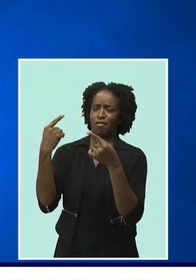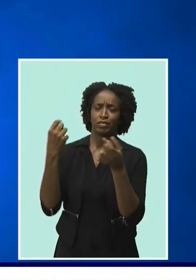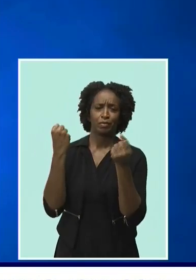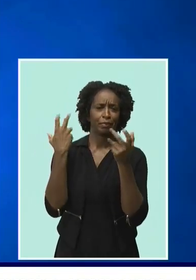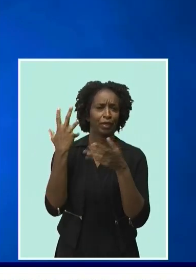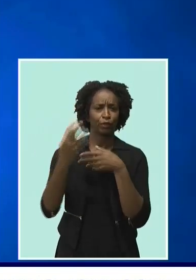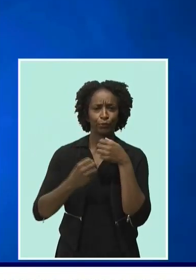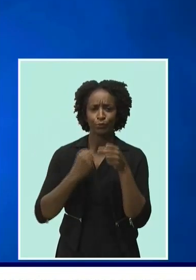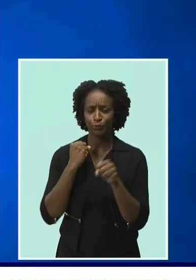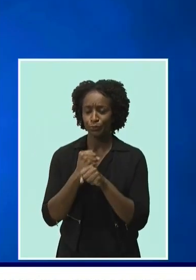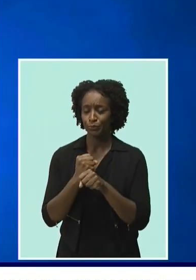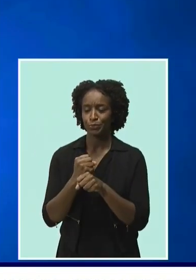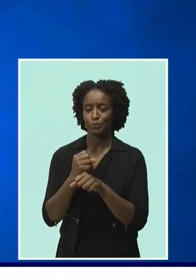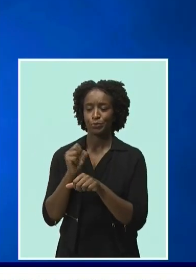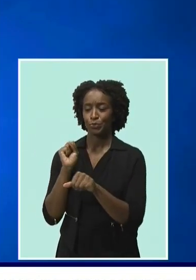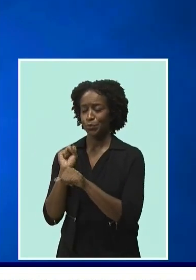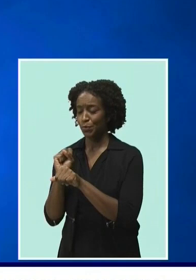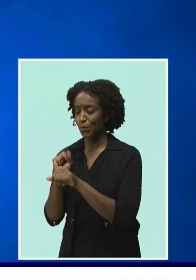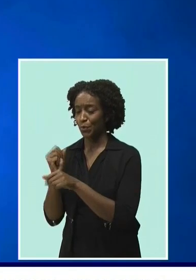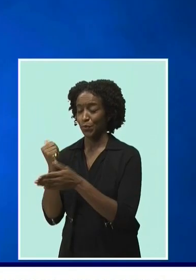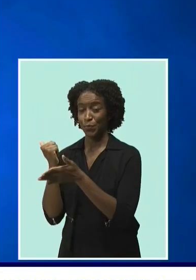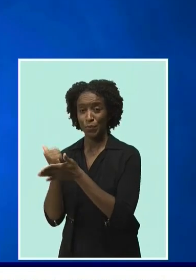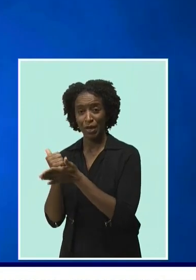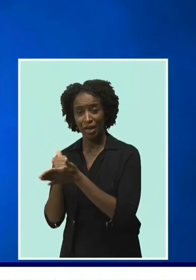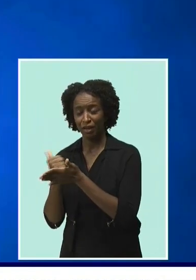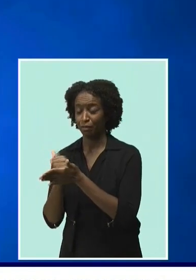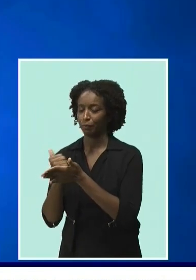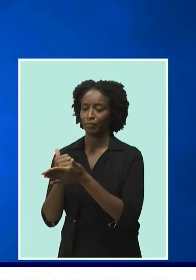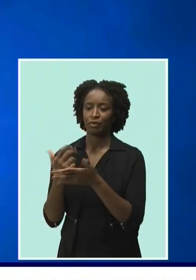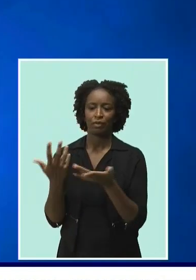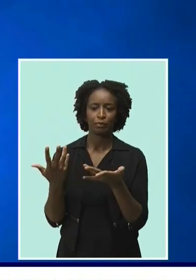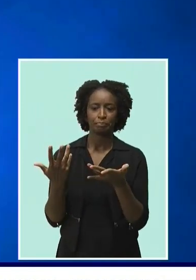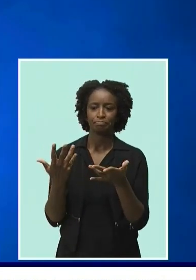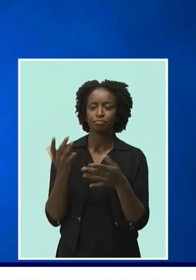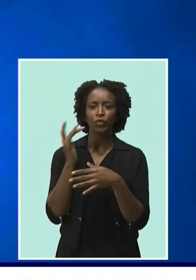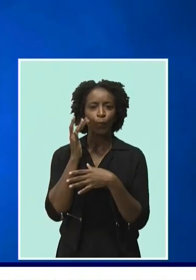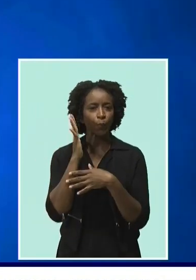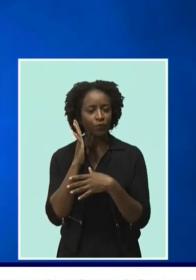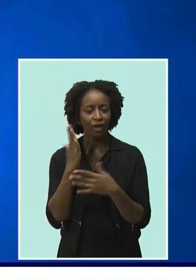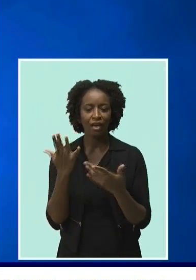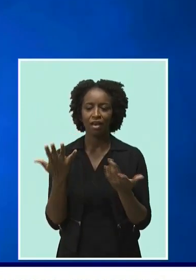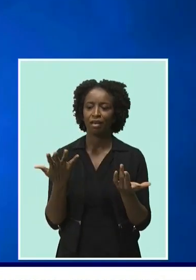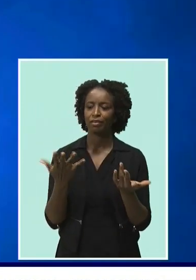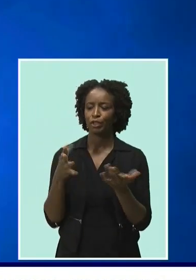in banking and hospitality to always offer a word of advice to ensure